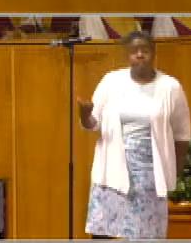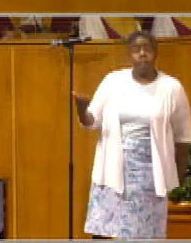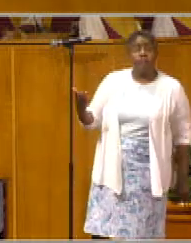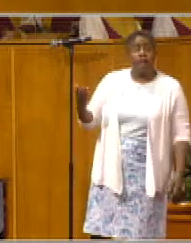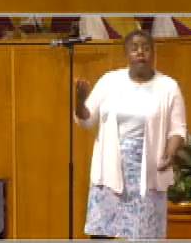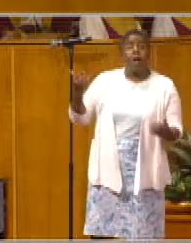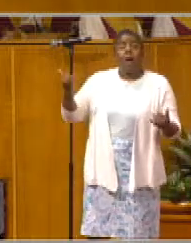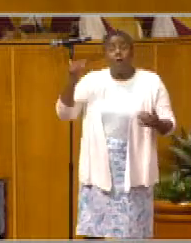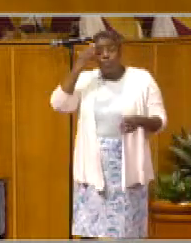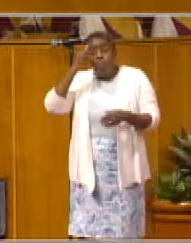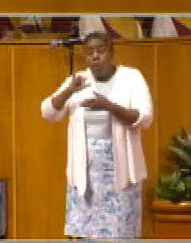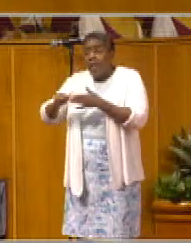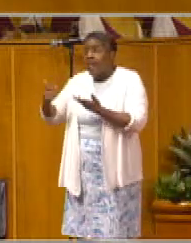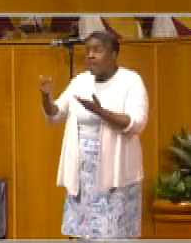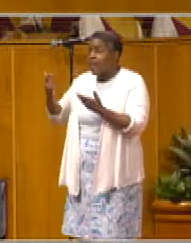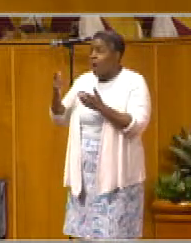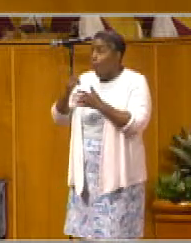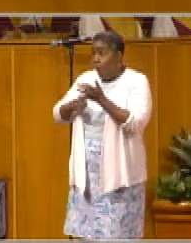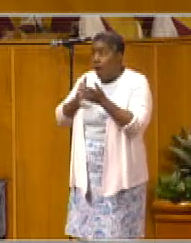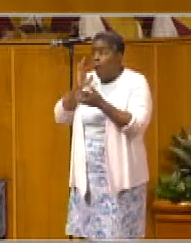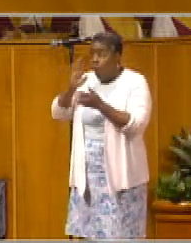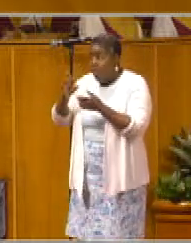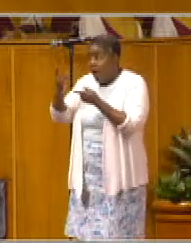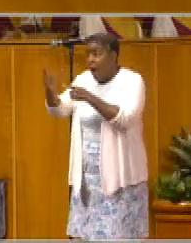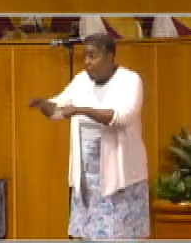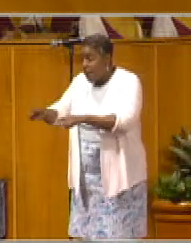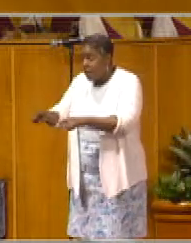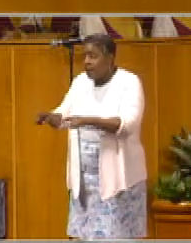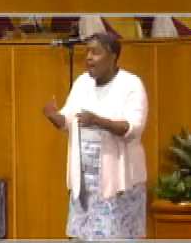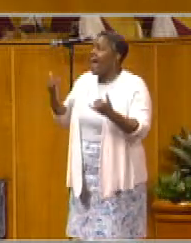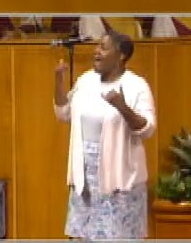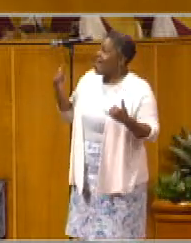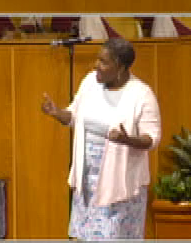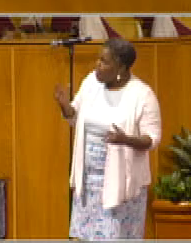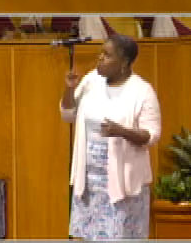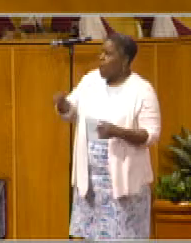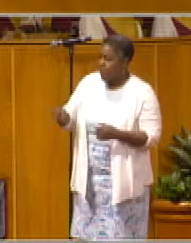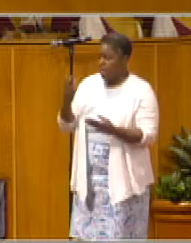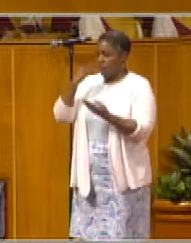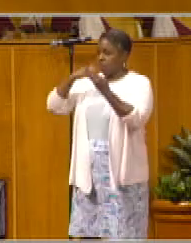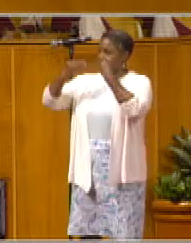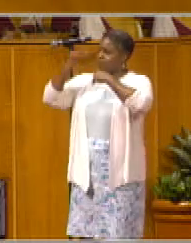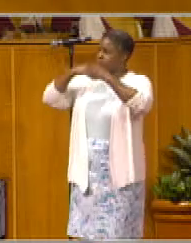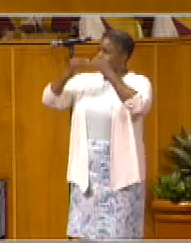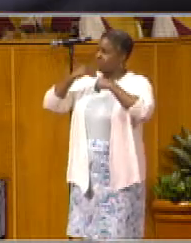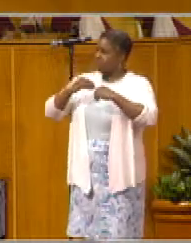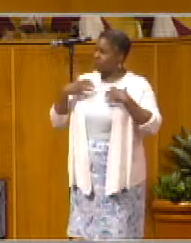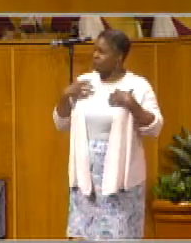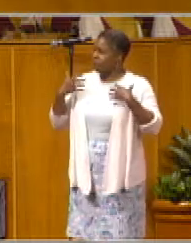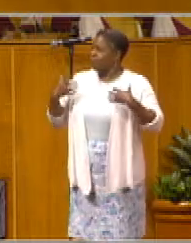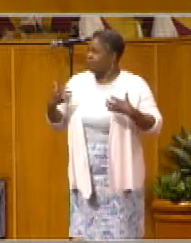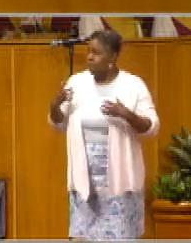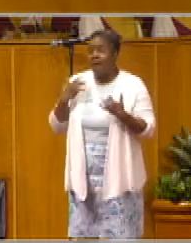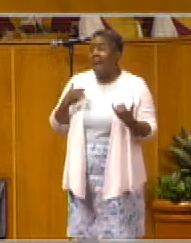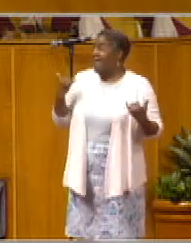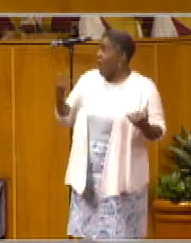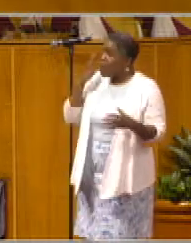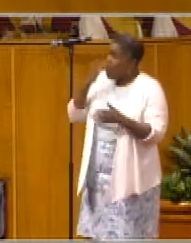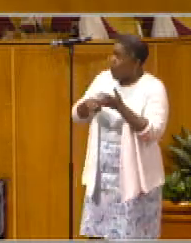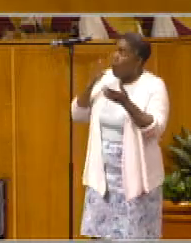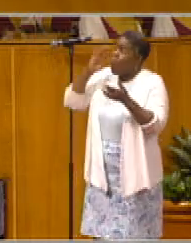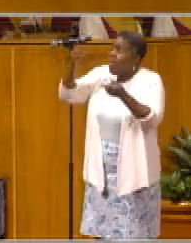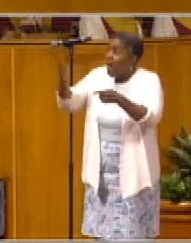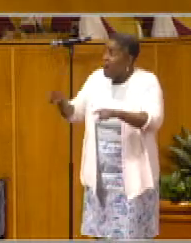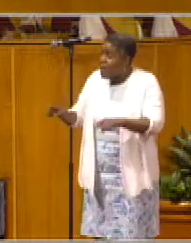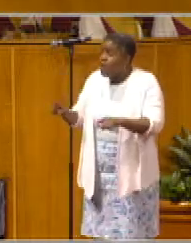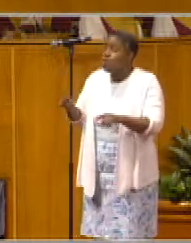Now that you know how it's gonna go down, you gotta put some nourishment in your body. Now that you know what's about to happen,